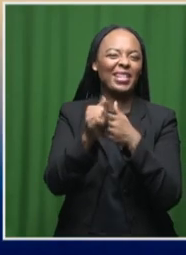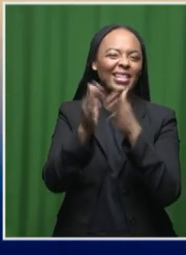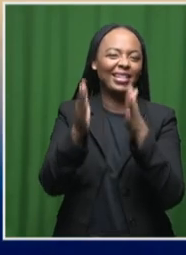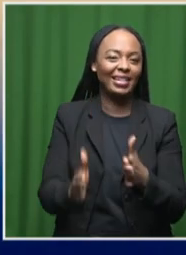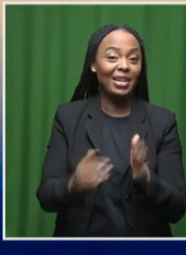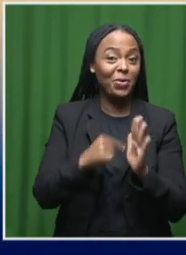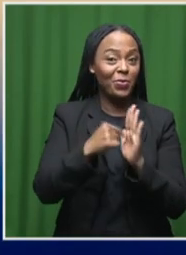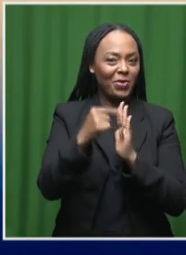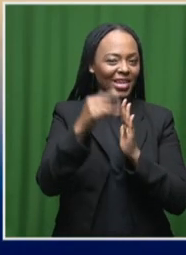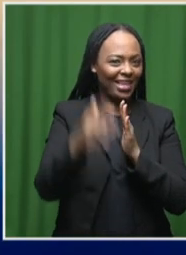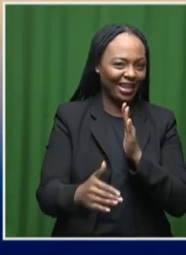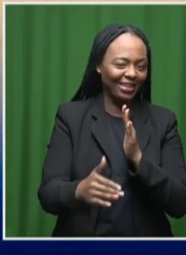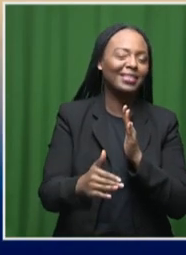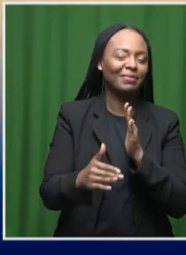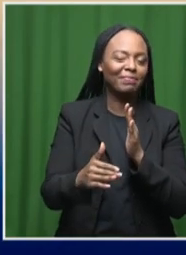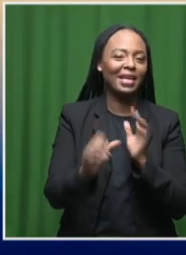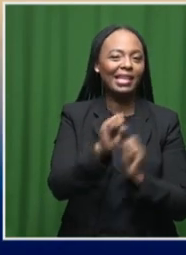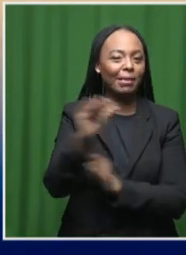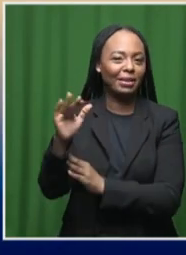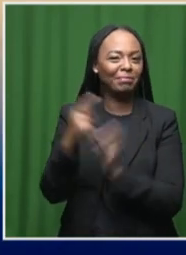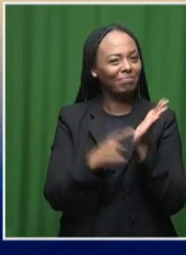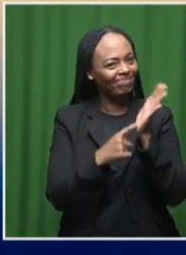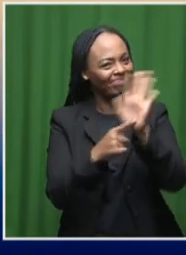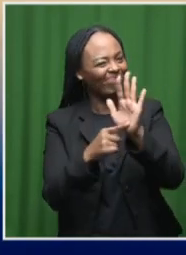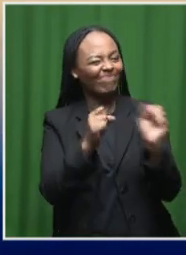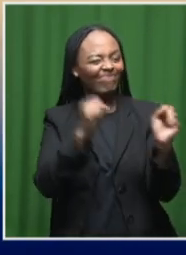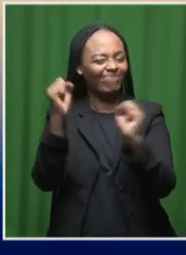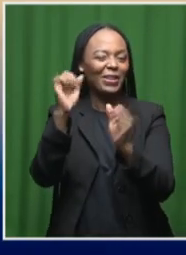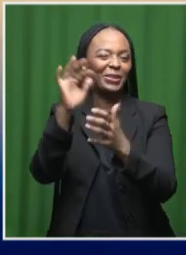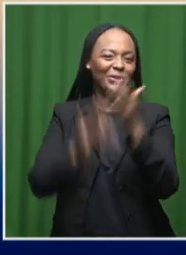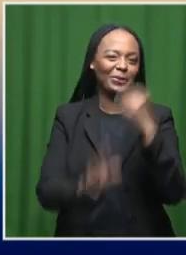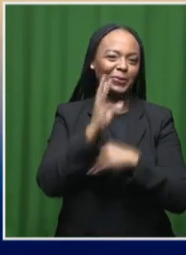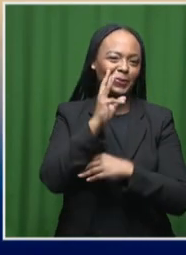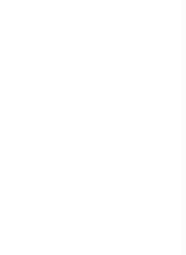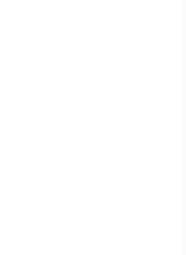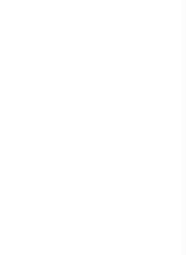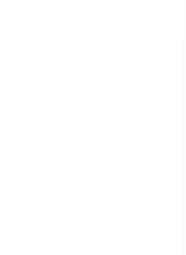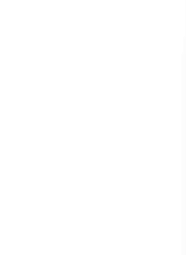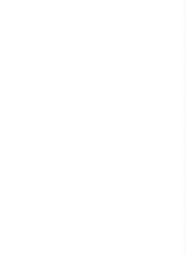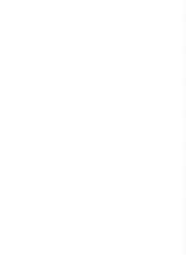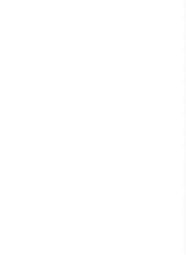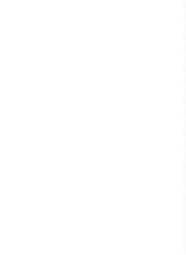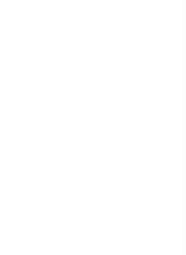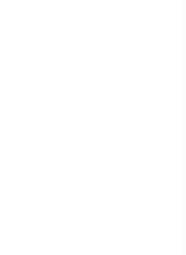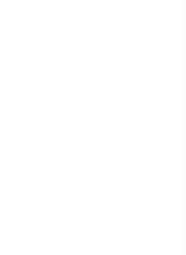leadership this weekend. And of course, SABC will have you covered on that as well.